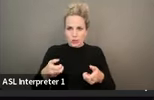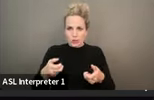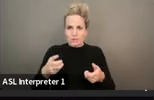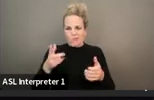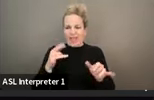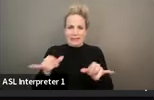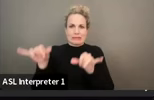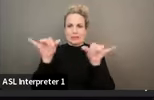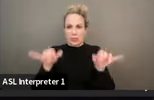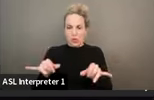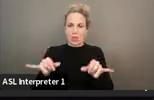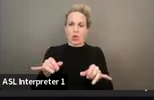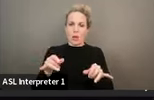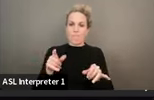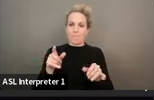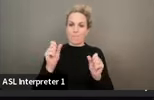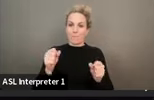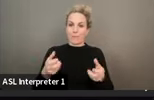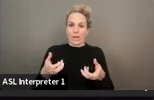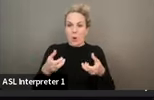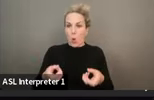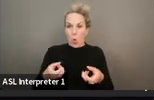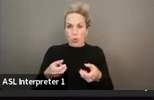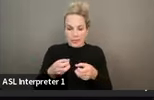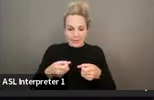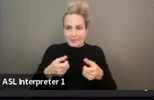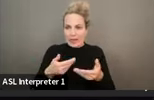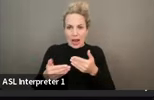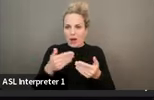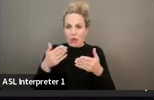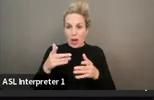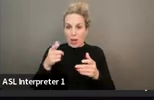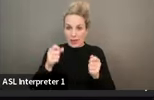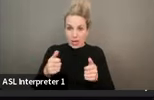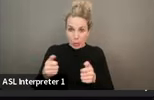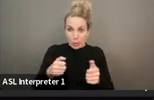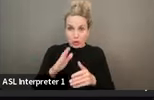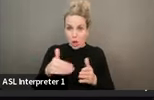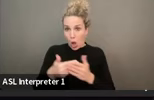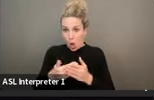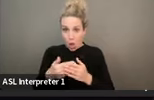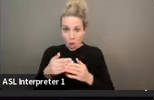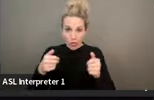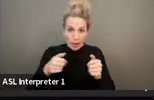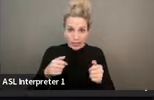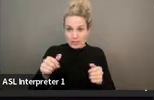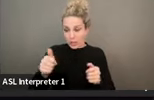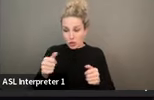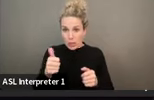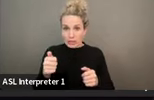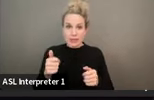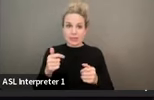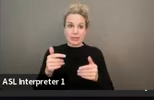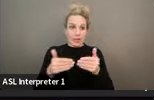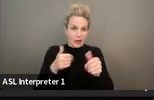fashion, right? You can literally hold them however you want. But will you be able to push all the buttons or move the joysticks appropriately as the game wants you